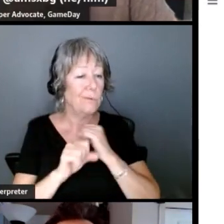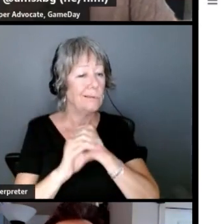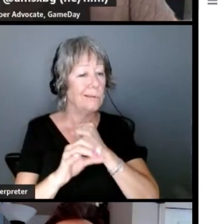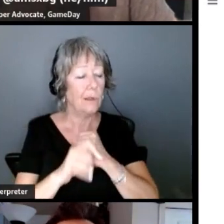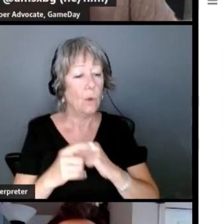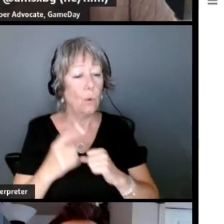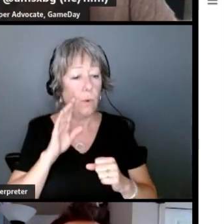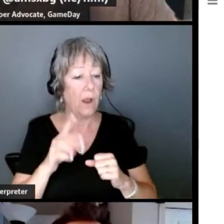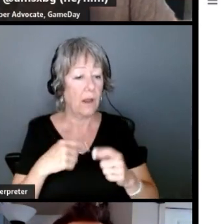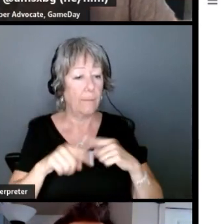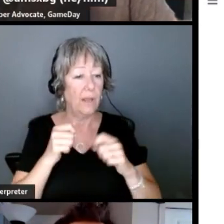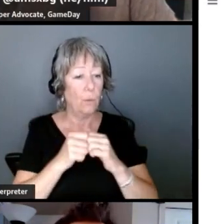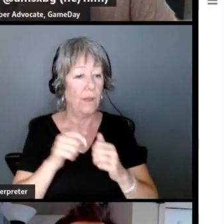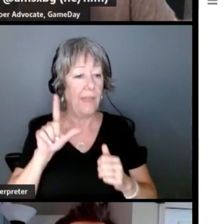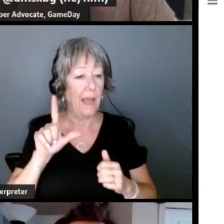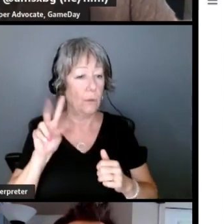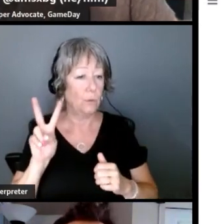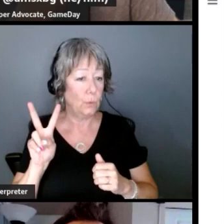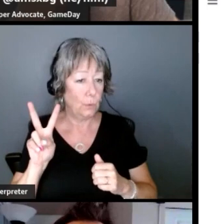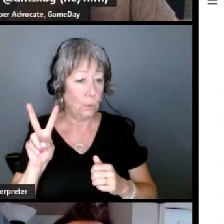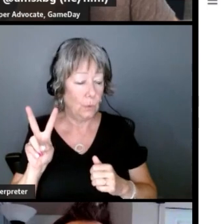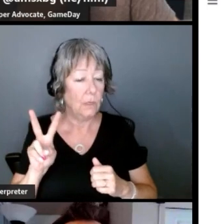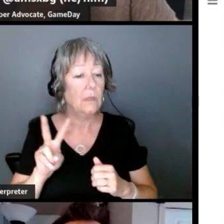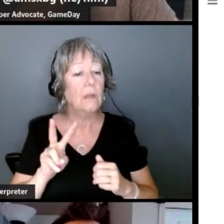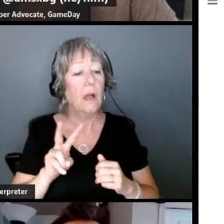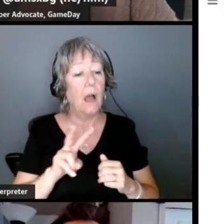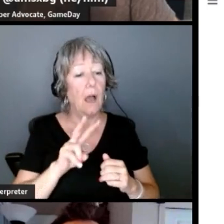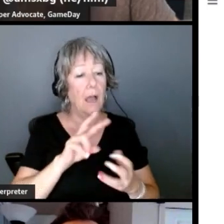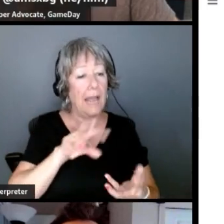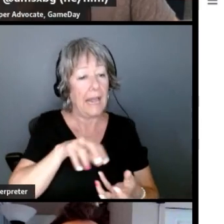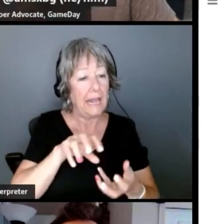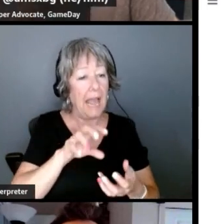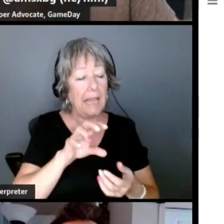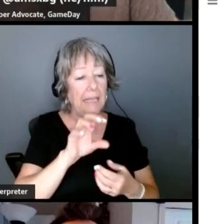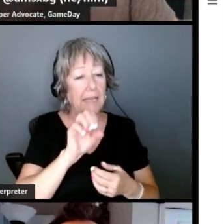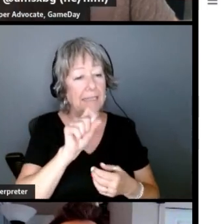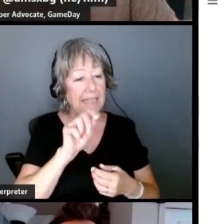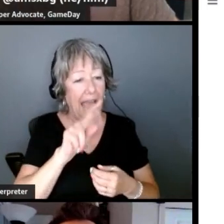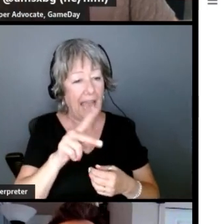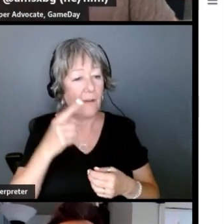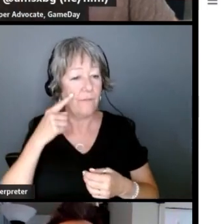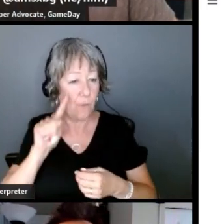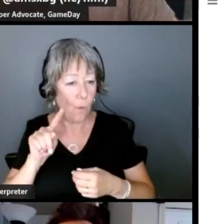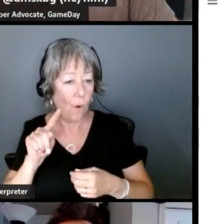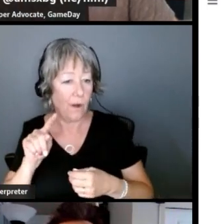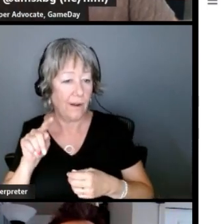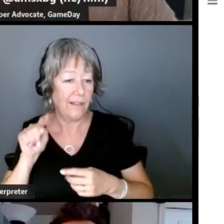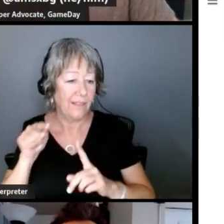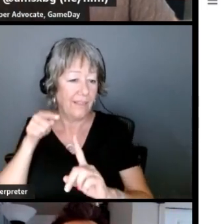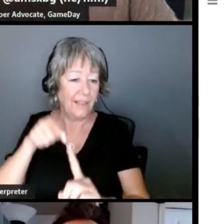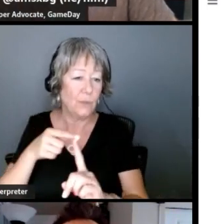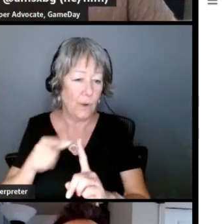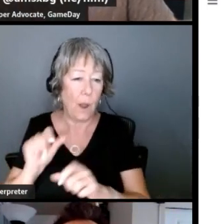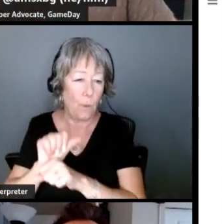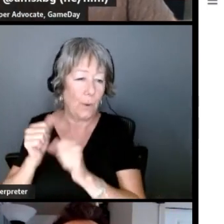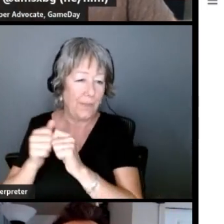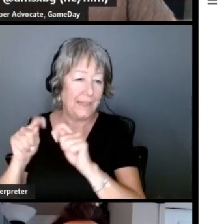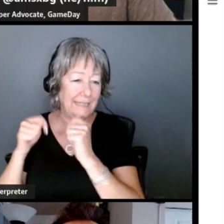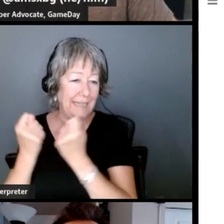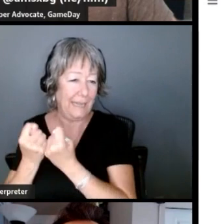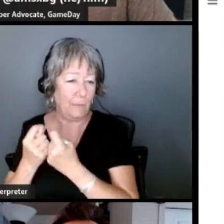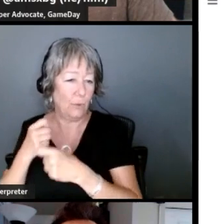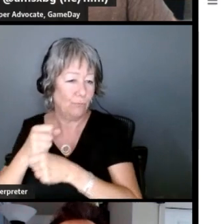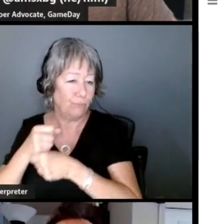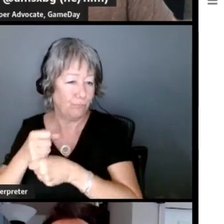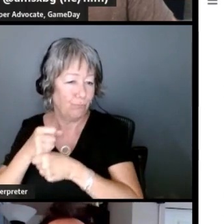an L2 StackSet construct for CDK, and there is like an entire public roadmap where we're trying to work with that team and get that done. So interesting.